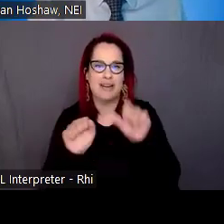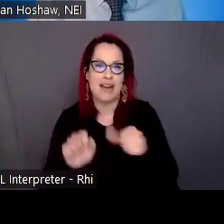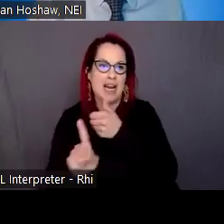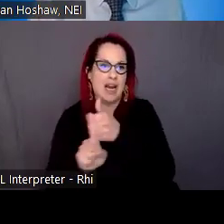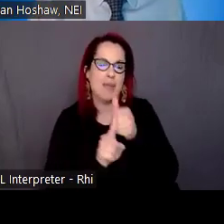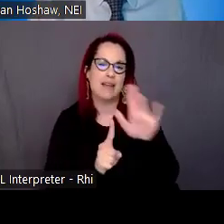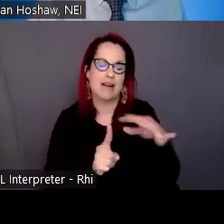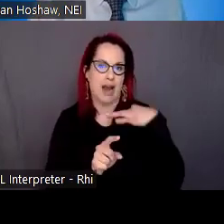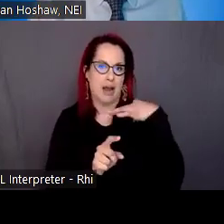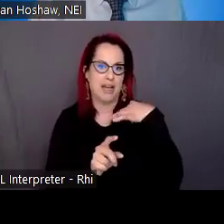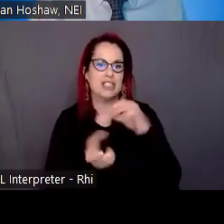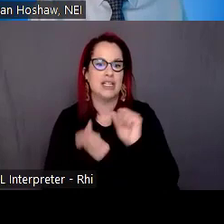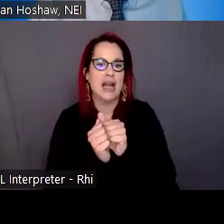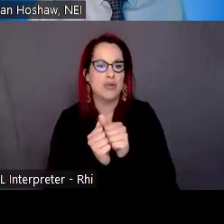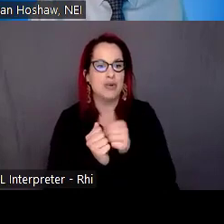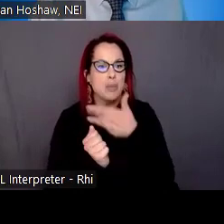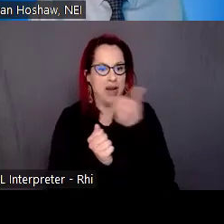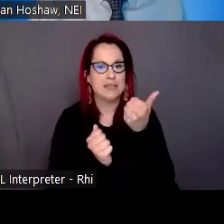be reviewed.